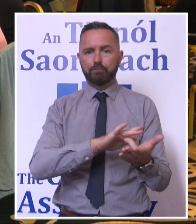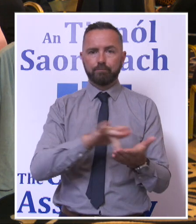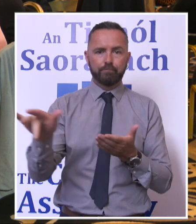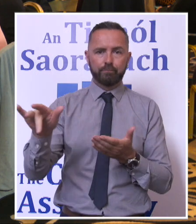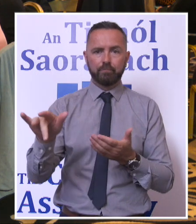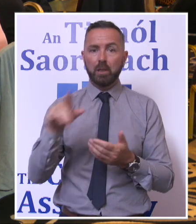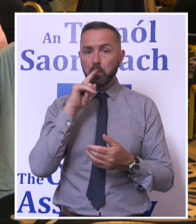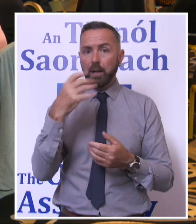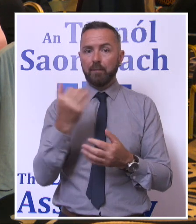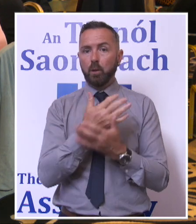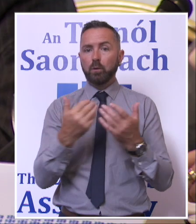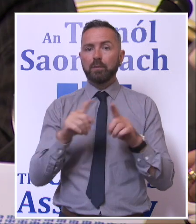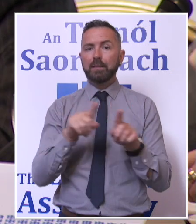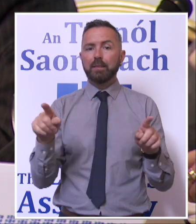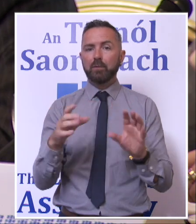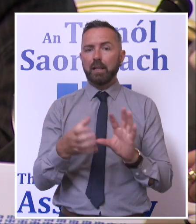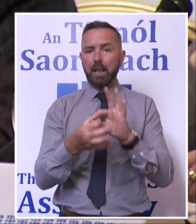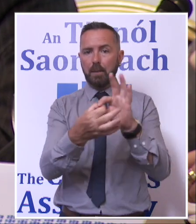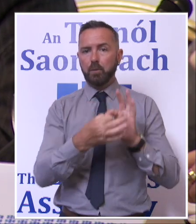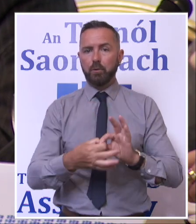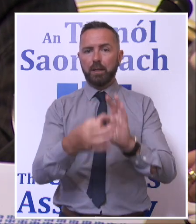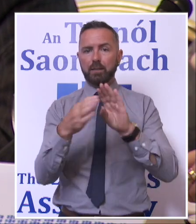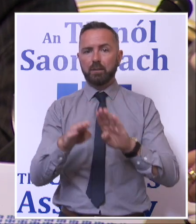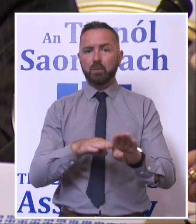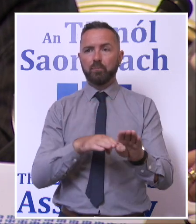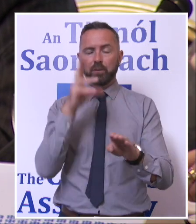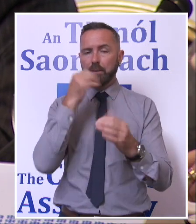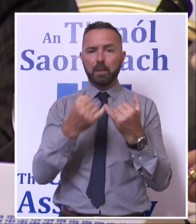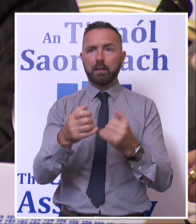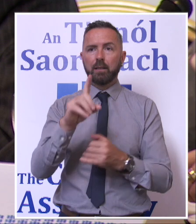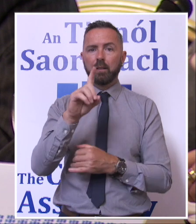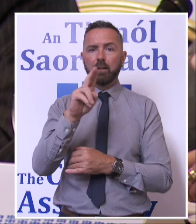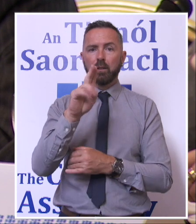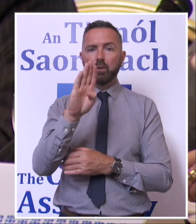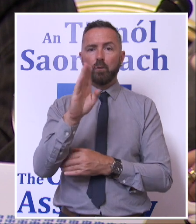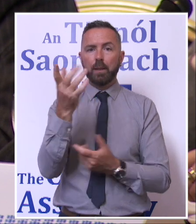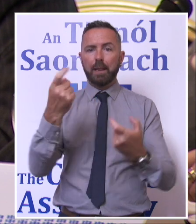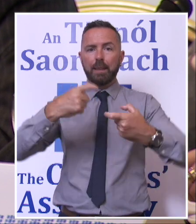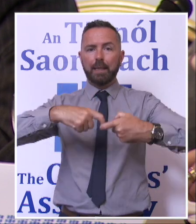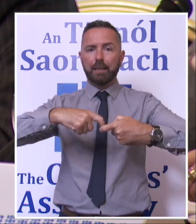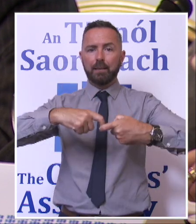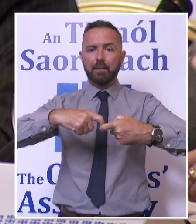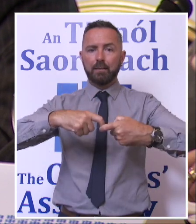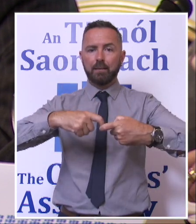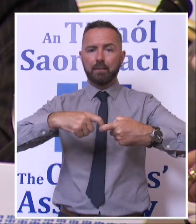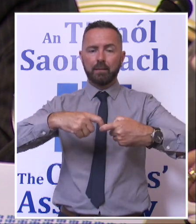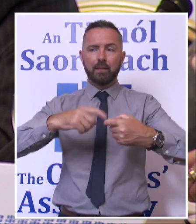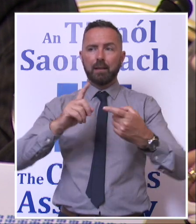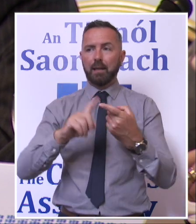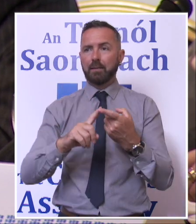the Dublin local authorities. The data sharing Dublinked initiative, the Smart Dublin initiative, the Dublin Enterprise Zone, just to name a